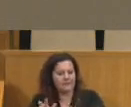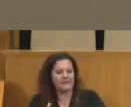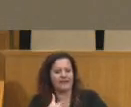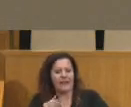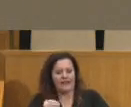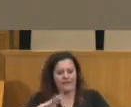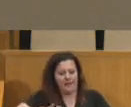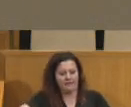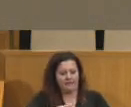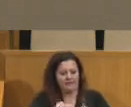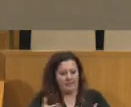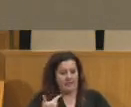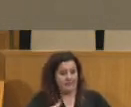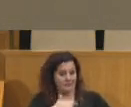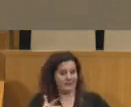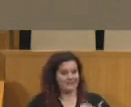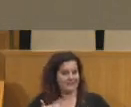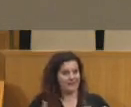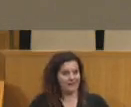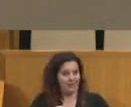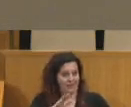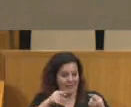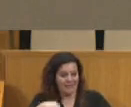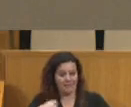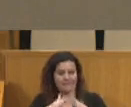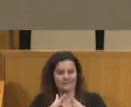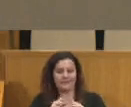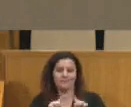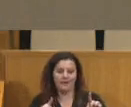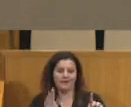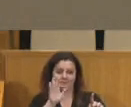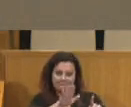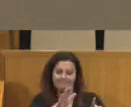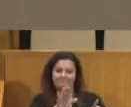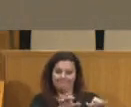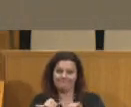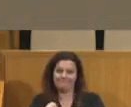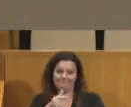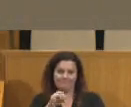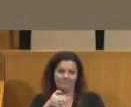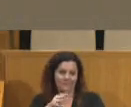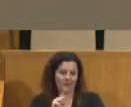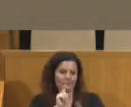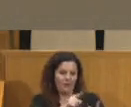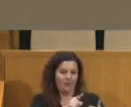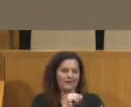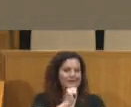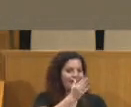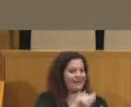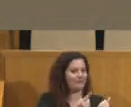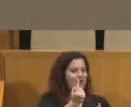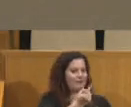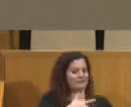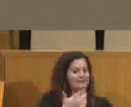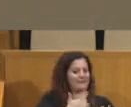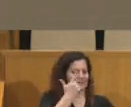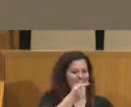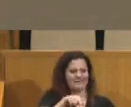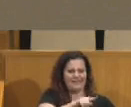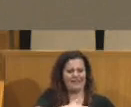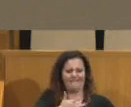them. And I am closer to all three of them now than I was when we started 2 years ago. I will miss them dearly, but I know they'll all still be